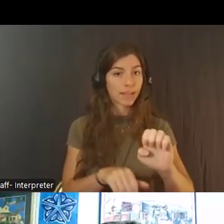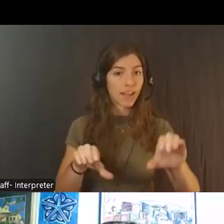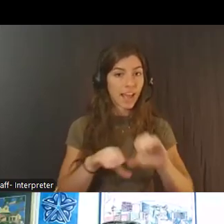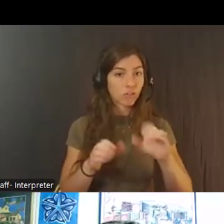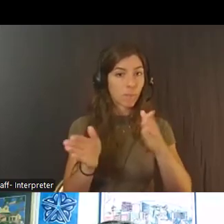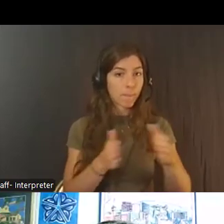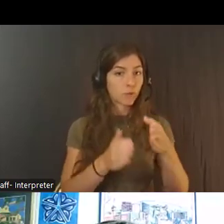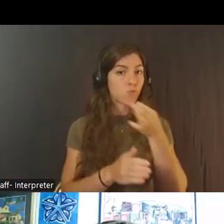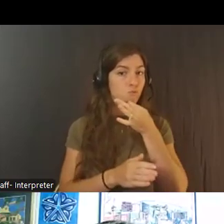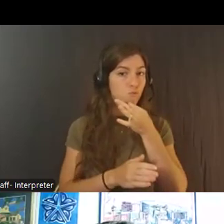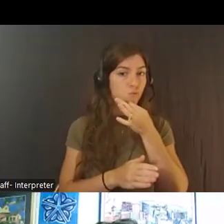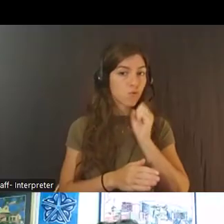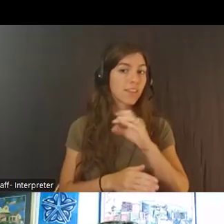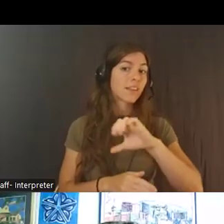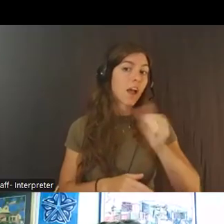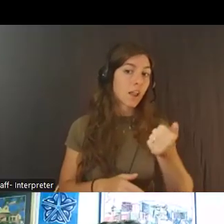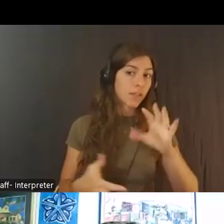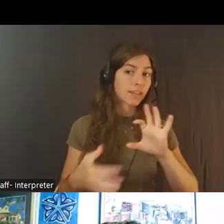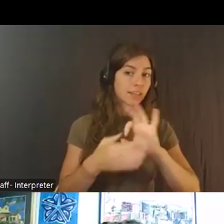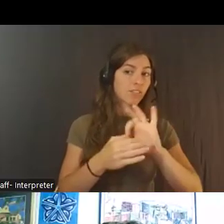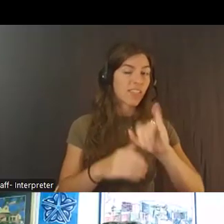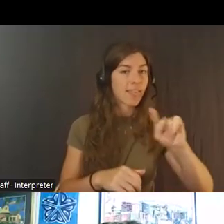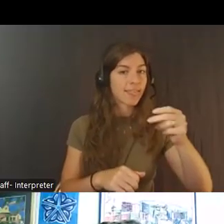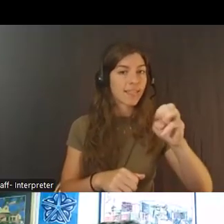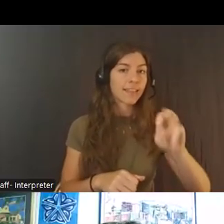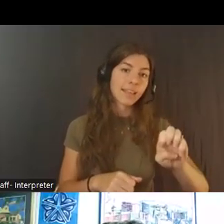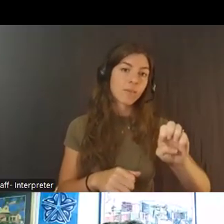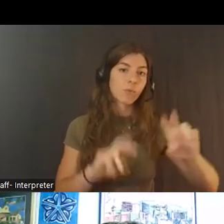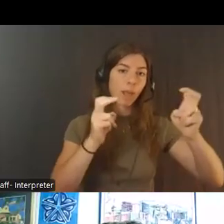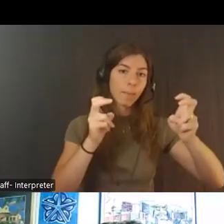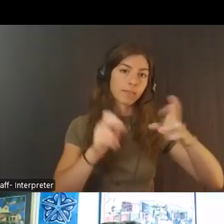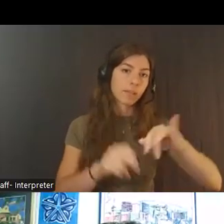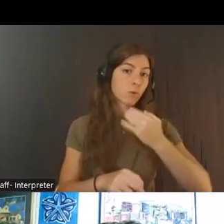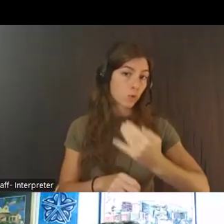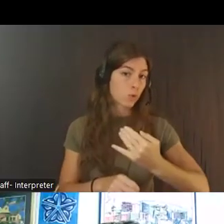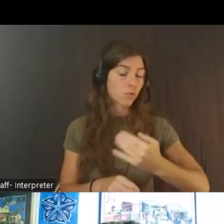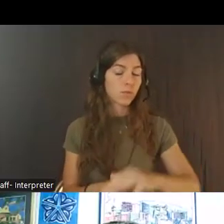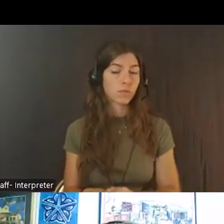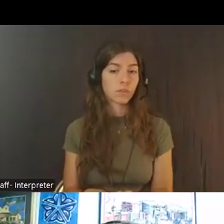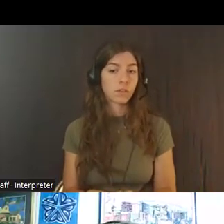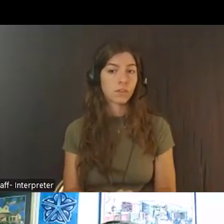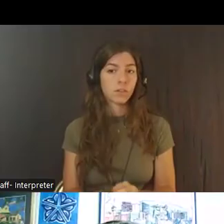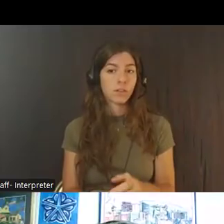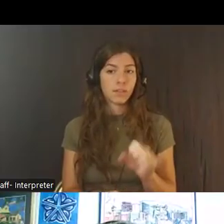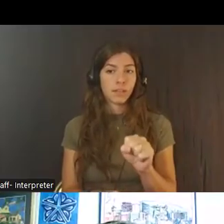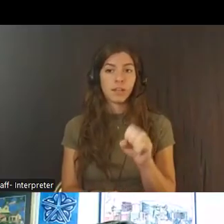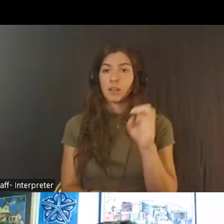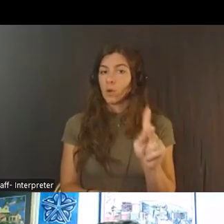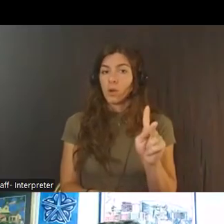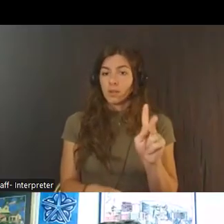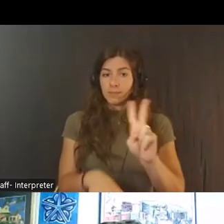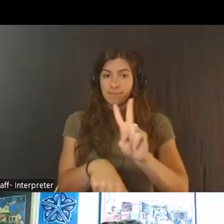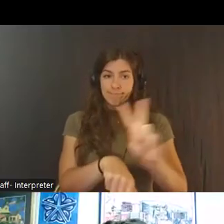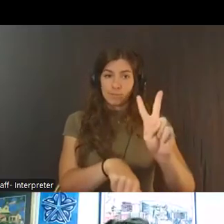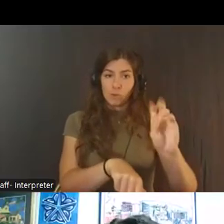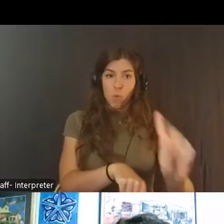that's another tie-in to that theme or topic, which could be great. Yes. Okay, it's